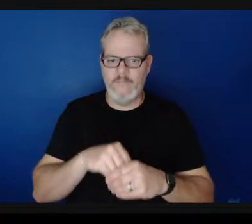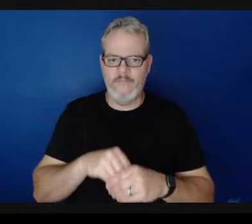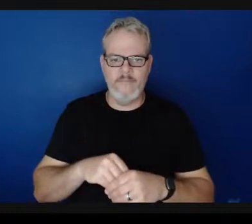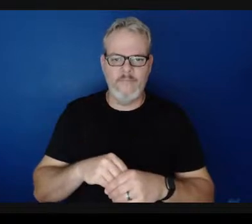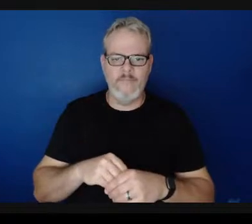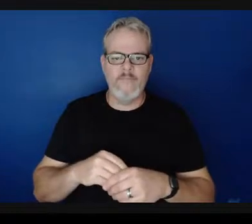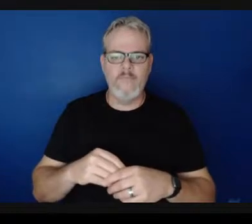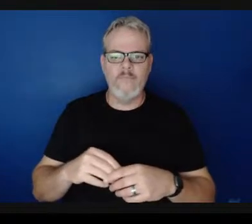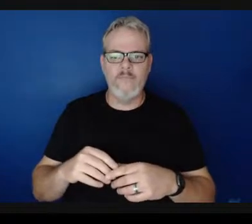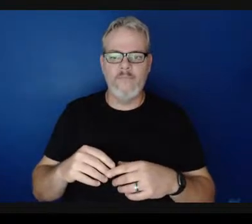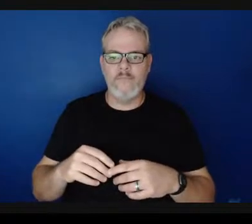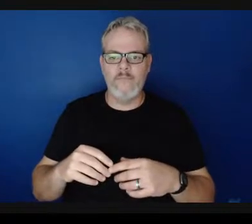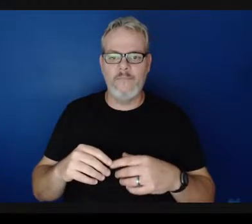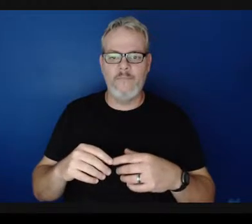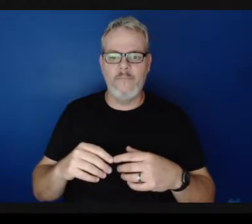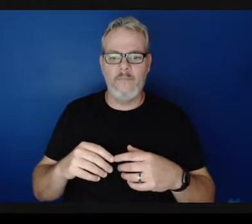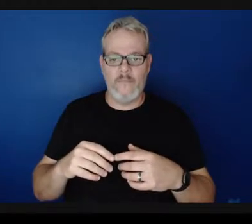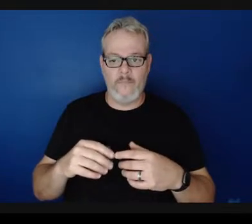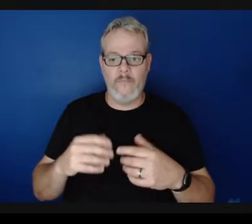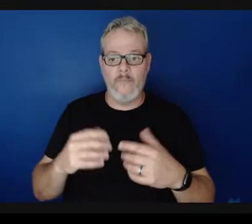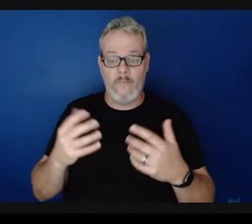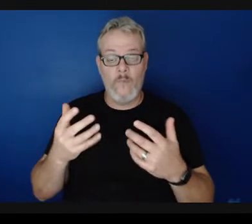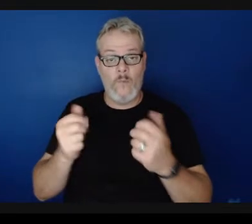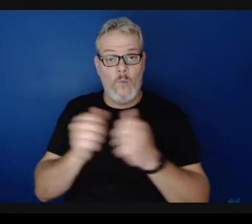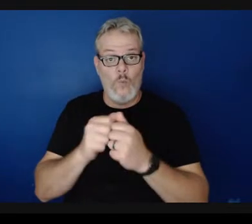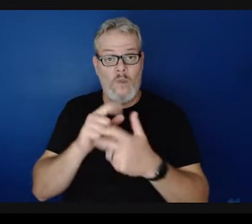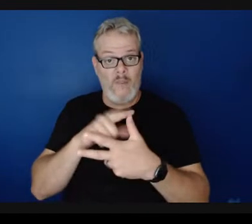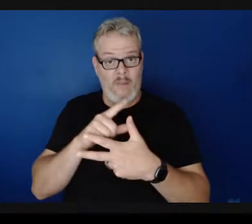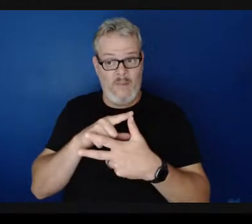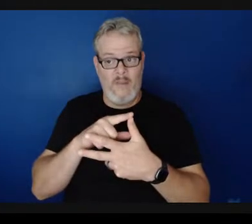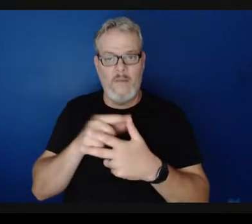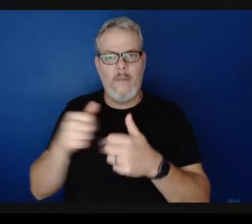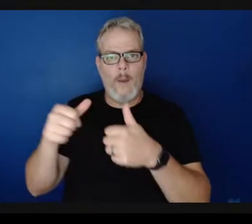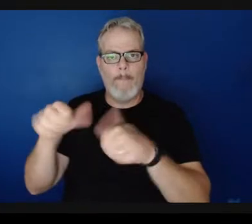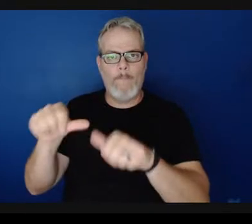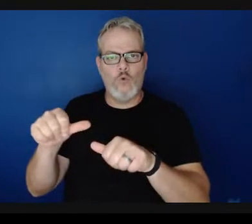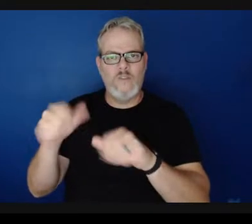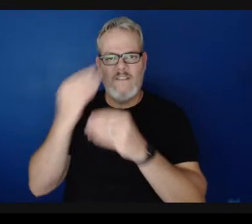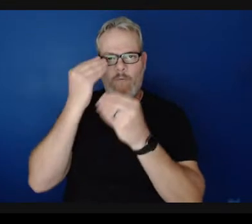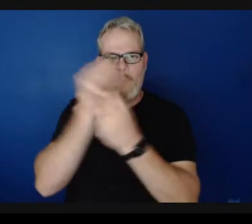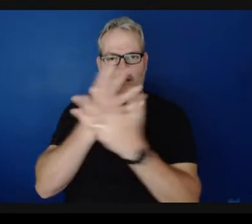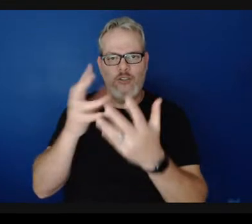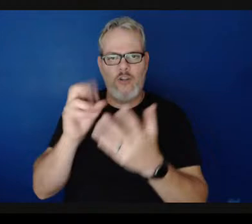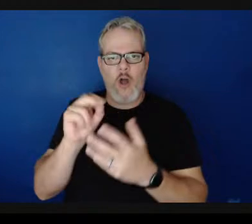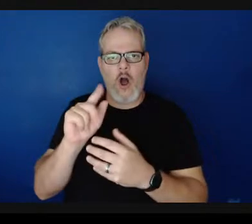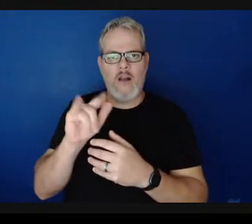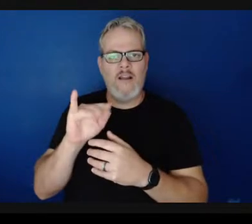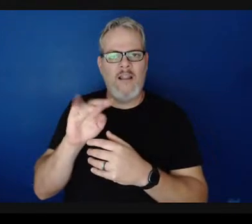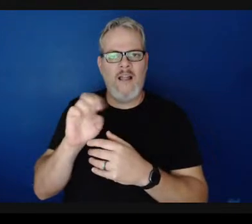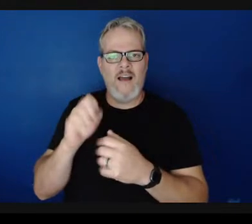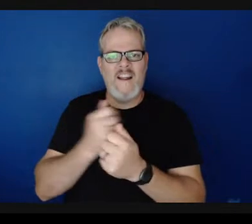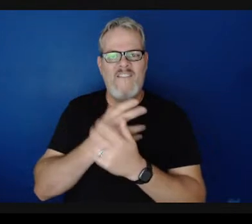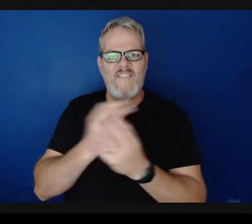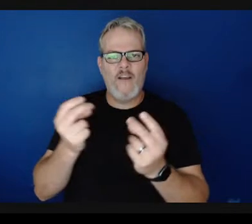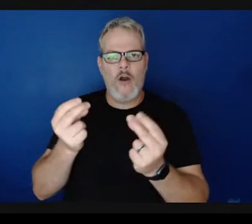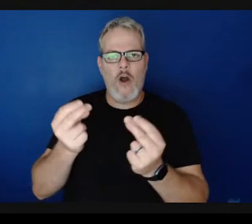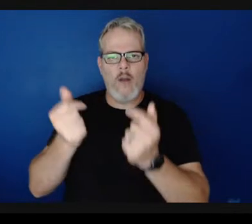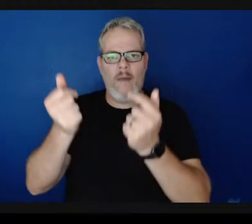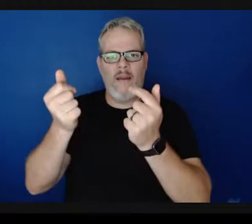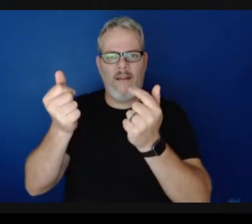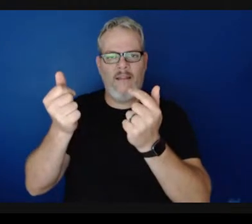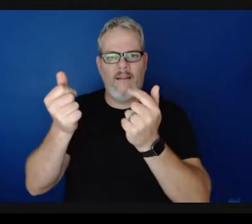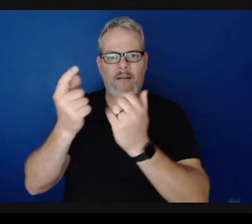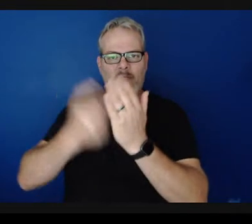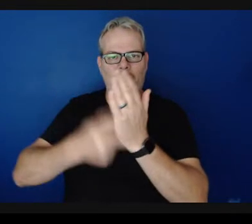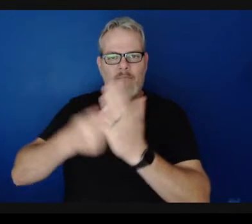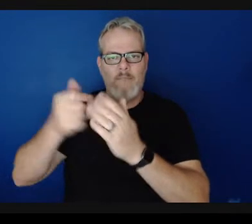So with that, they can post information online without any further review. It just goes live onto the website on a data stream,